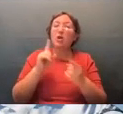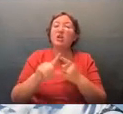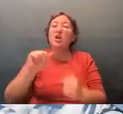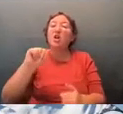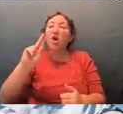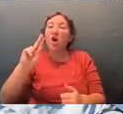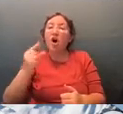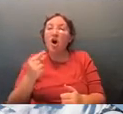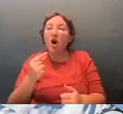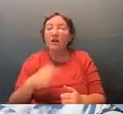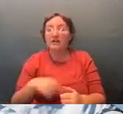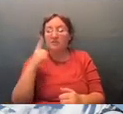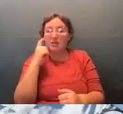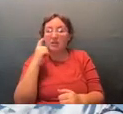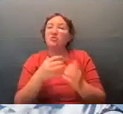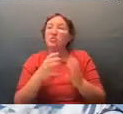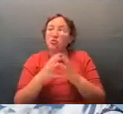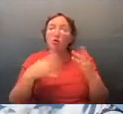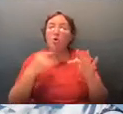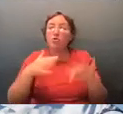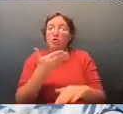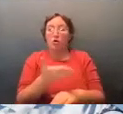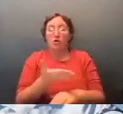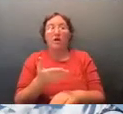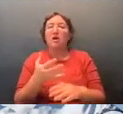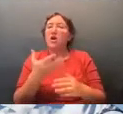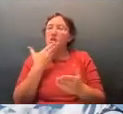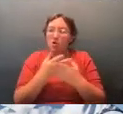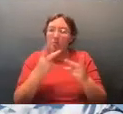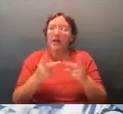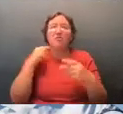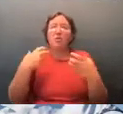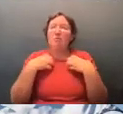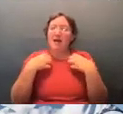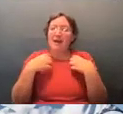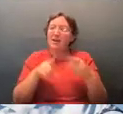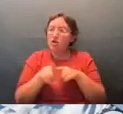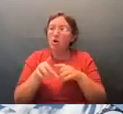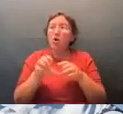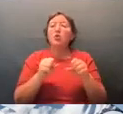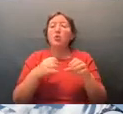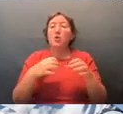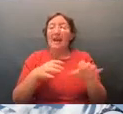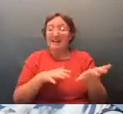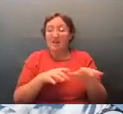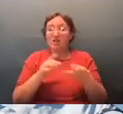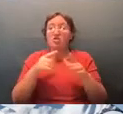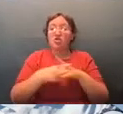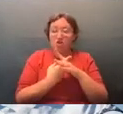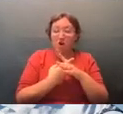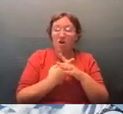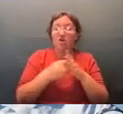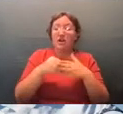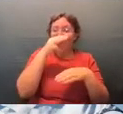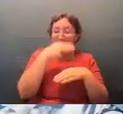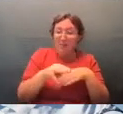place to backpack. You can leave from here, or you can come this way.